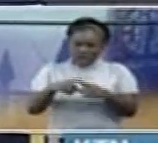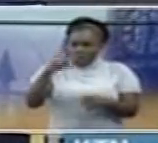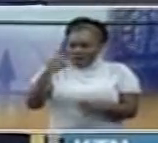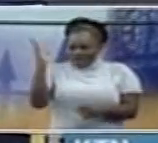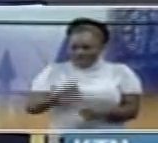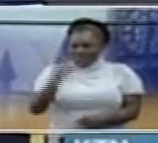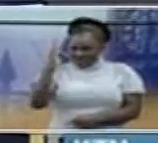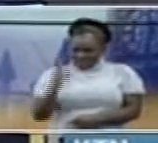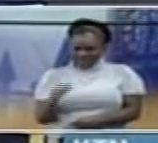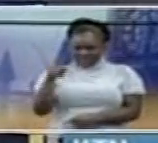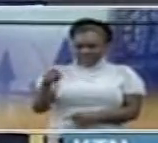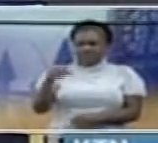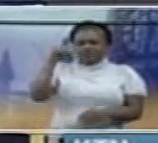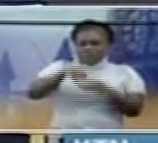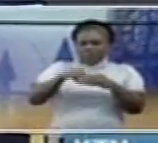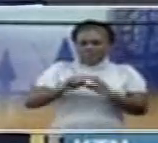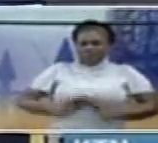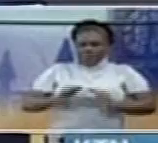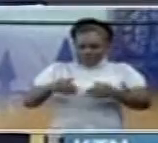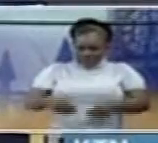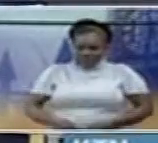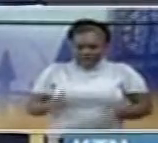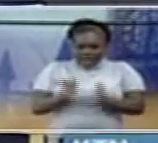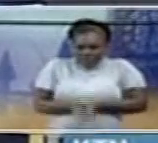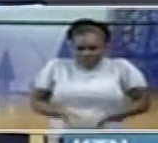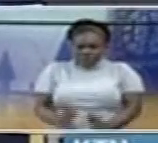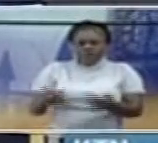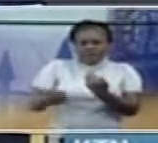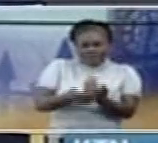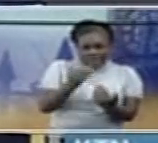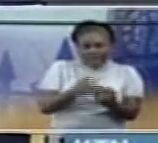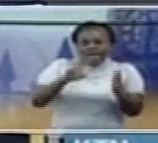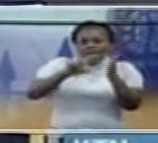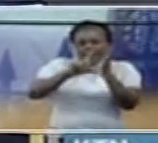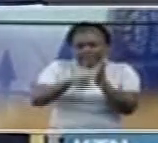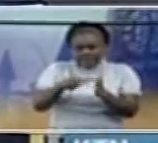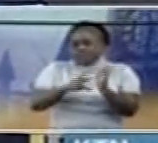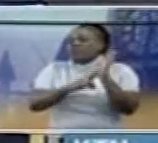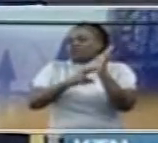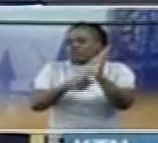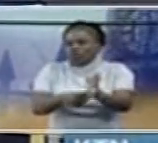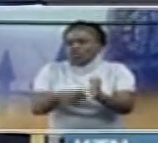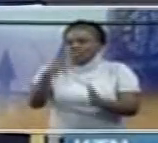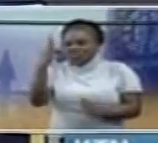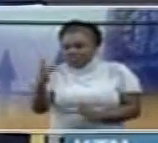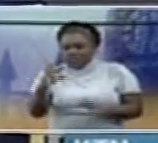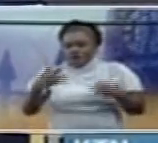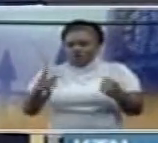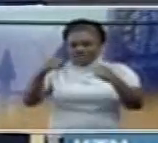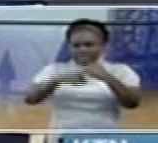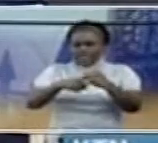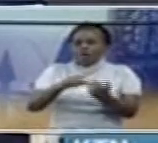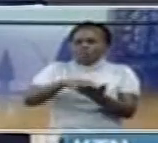of that income will go to pregnancy and childbirth care. And then they went further and said that this is 3 to 6 times